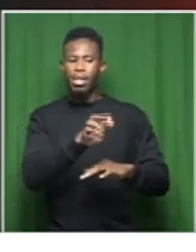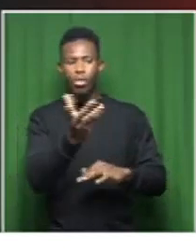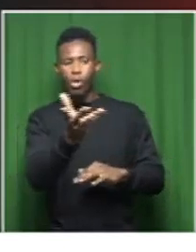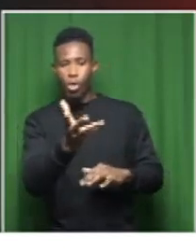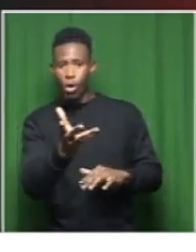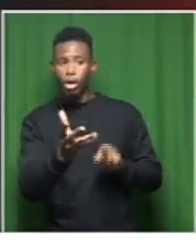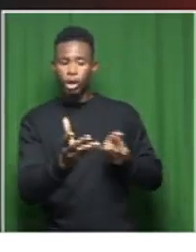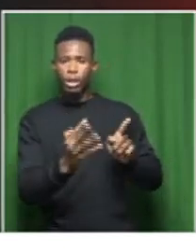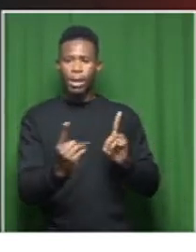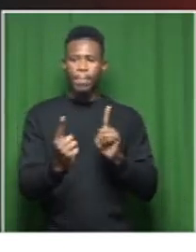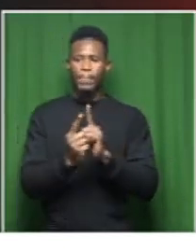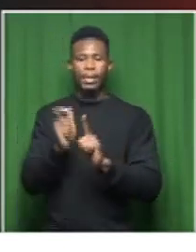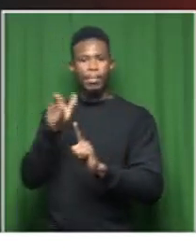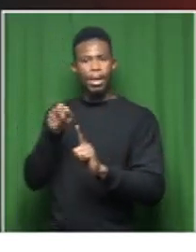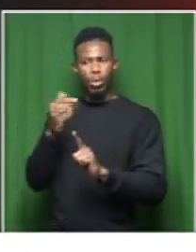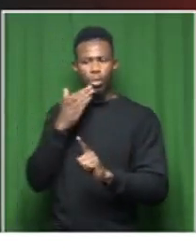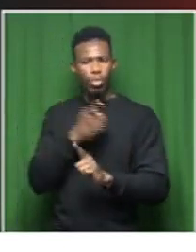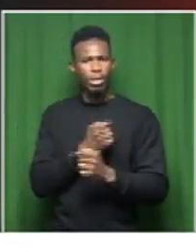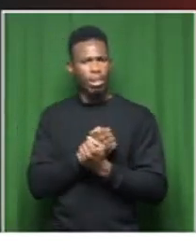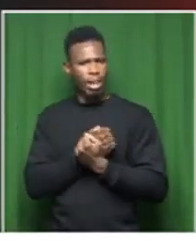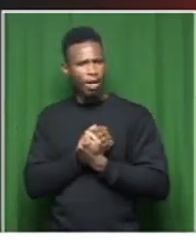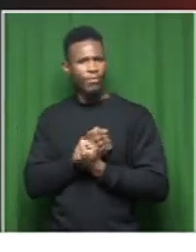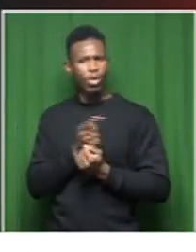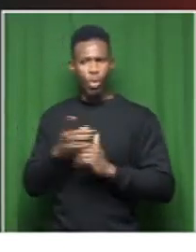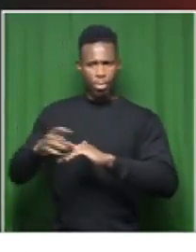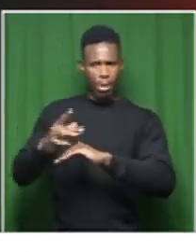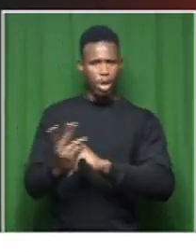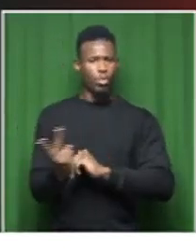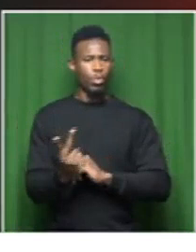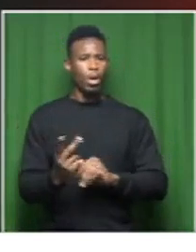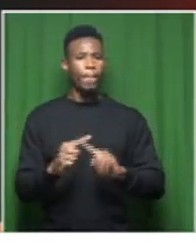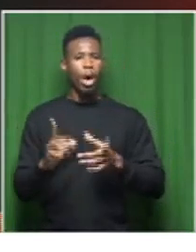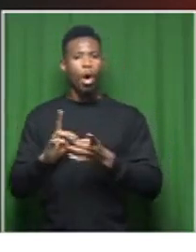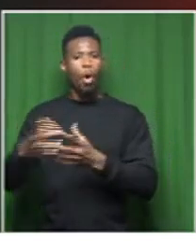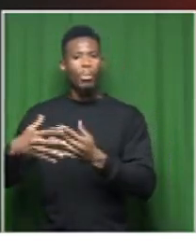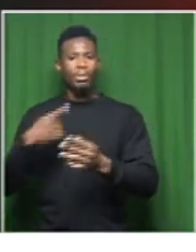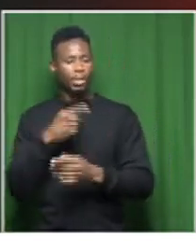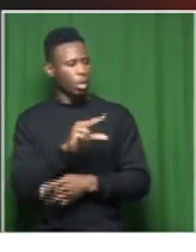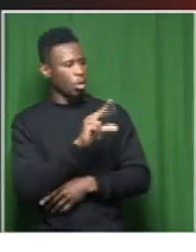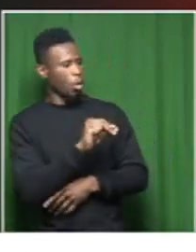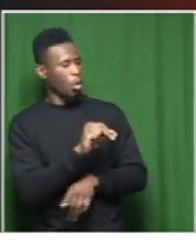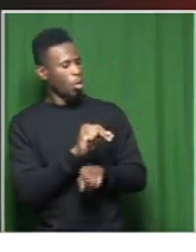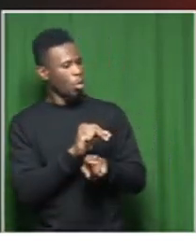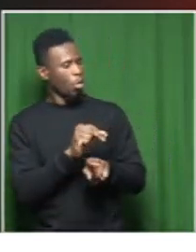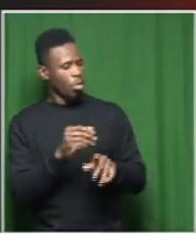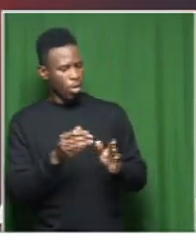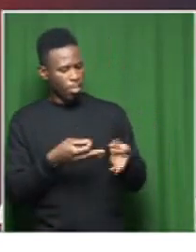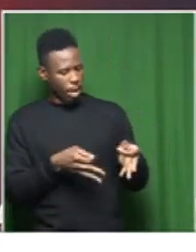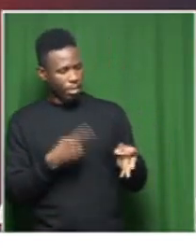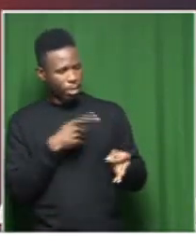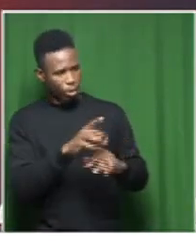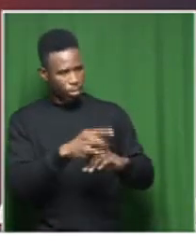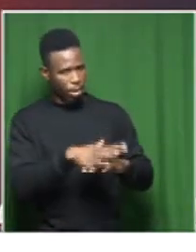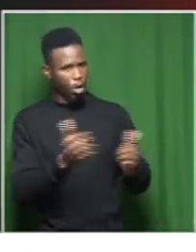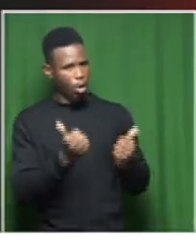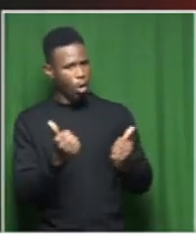own man, which she loved. She wanted to get married to him. And Home Affairs said, no, in our documents you are married. You can't marry this man. So,